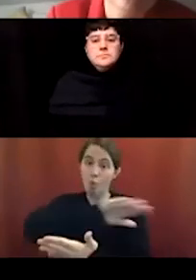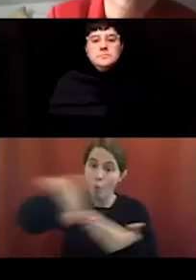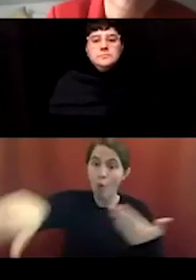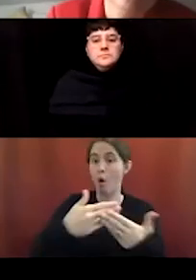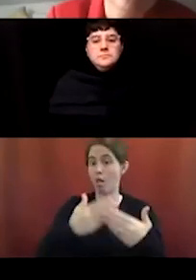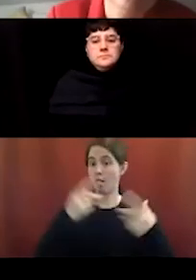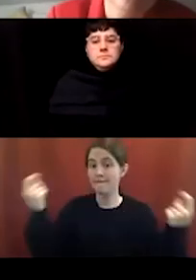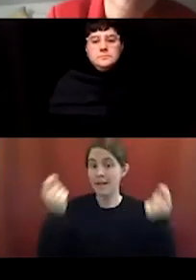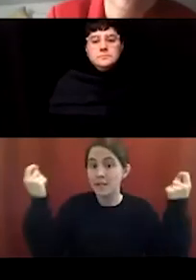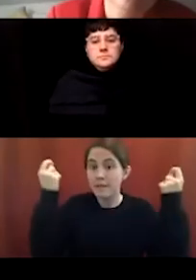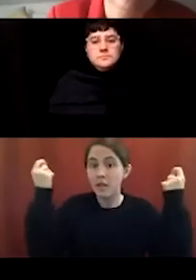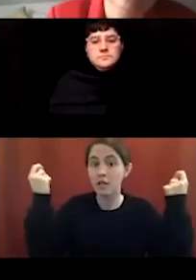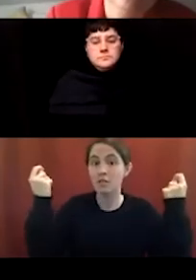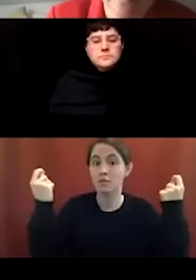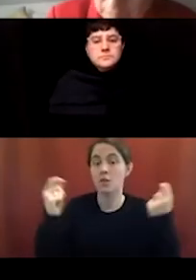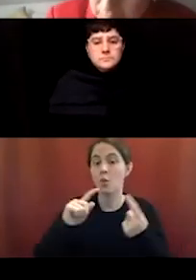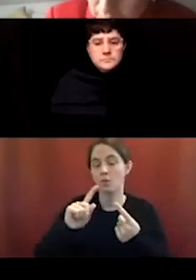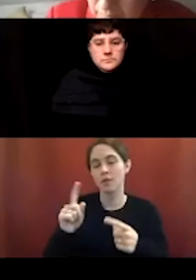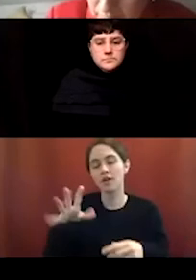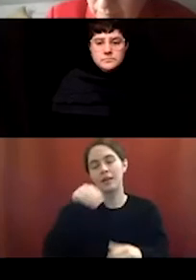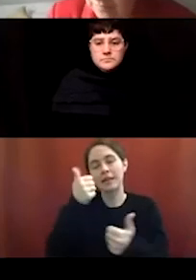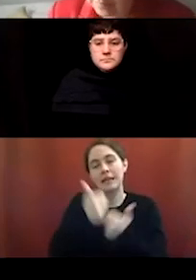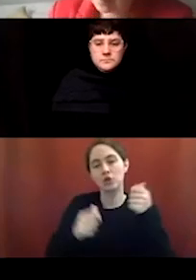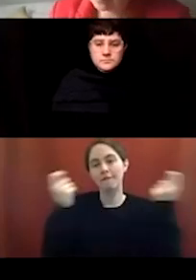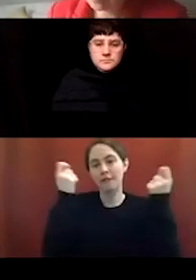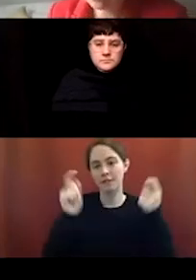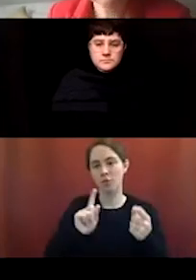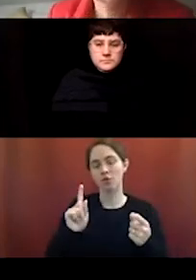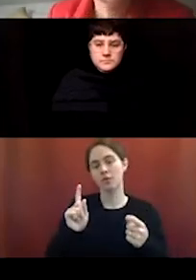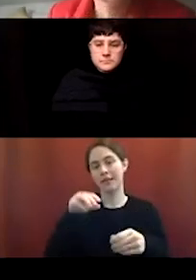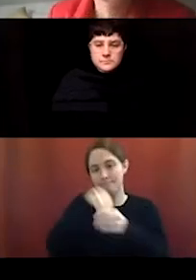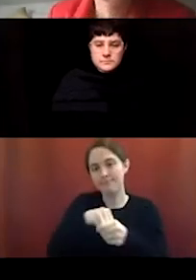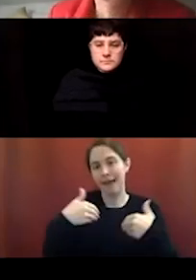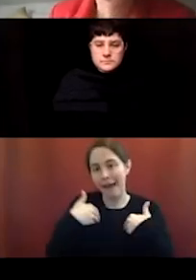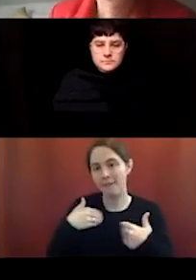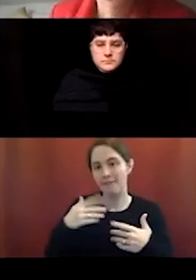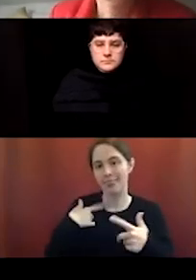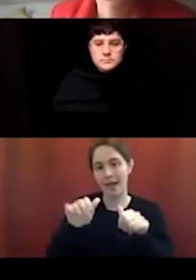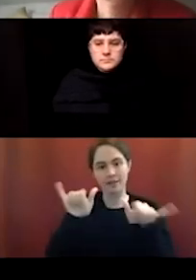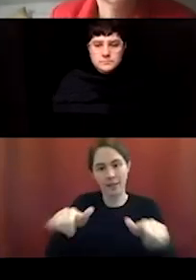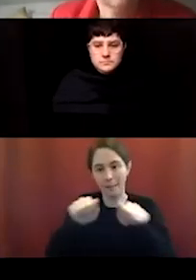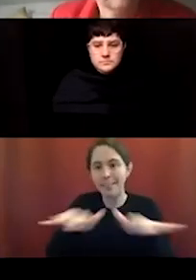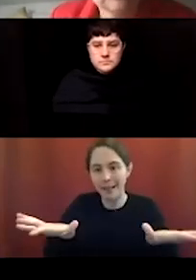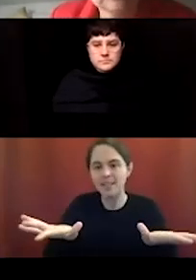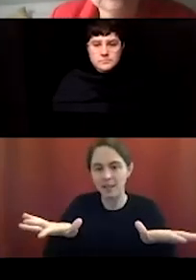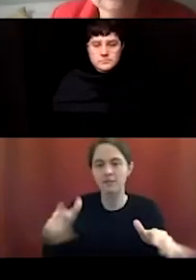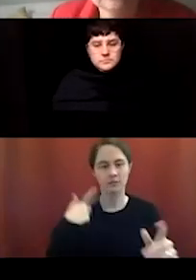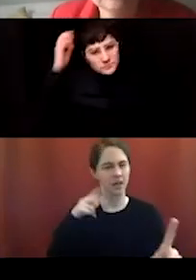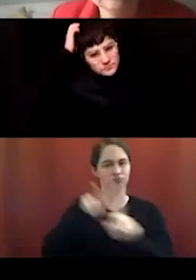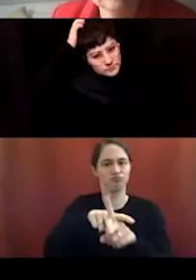used the blessing of the wine. And what we have here on the right